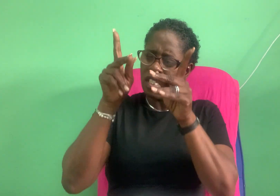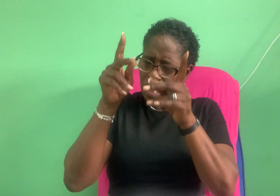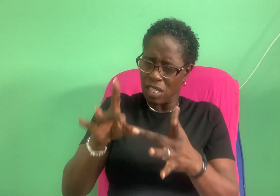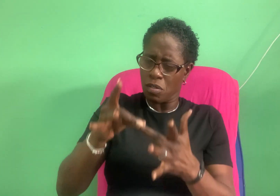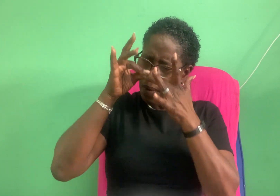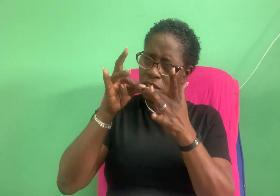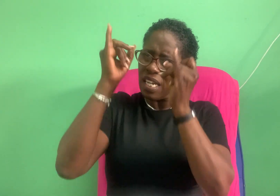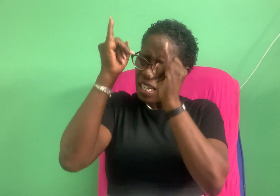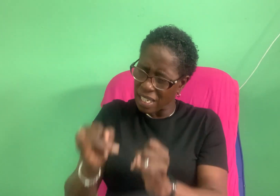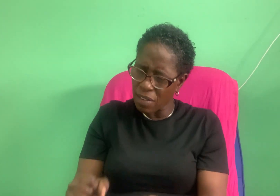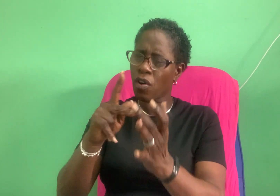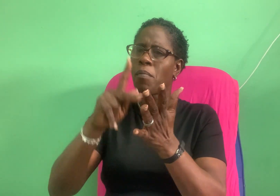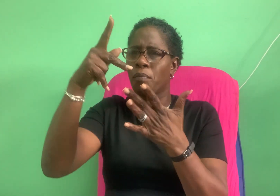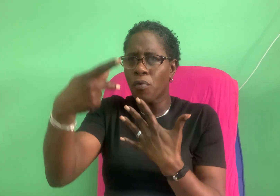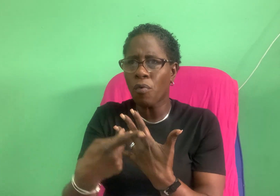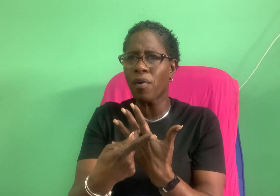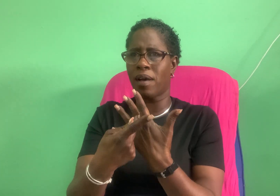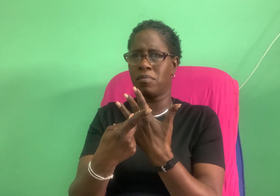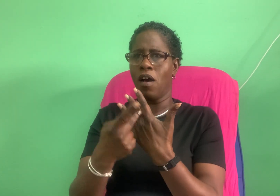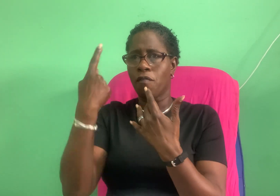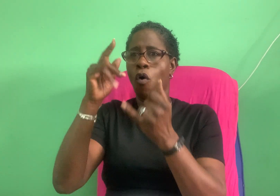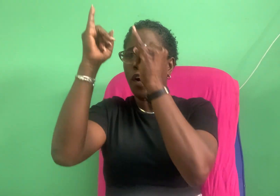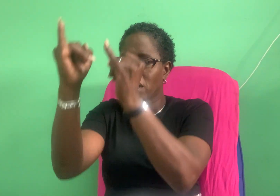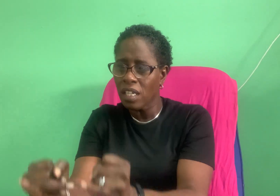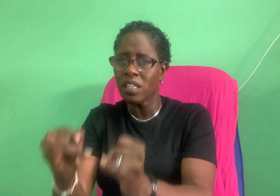help meet the individual needs of the person that's in front of them.